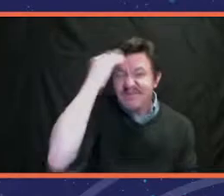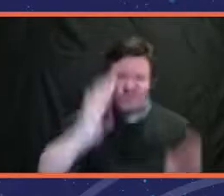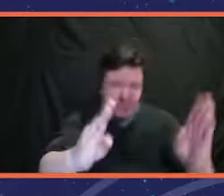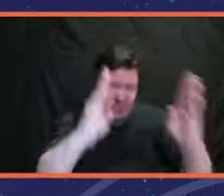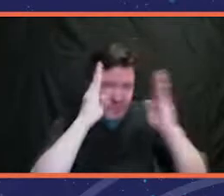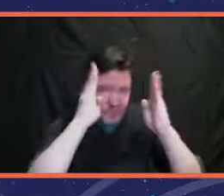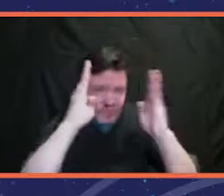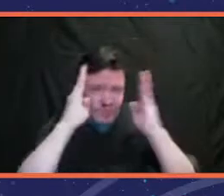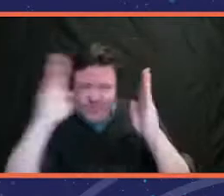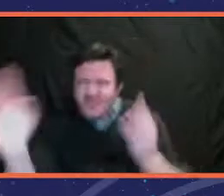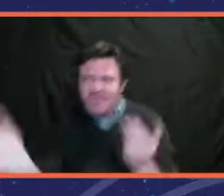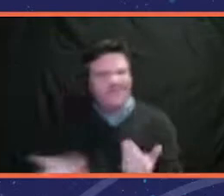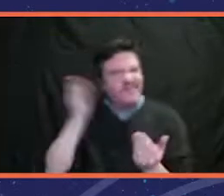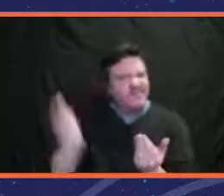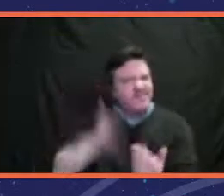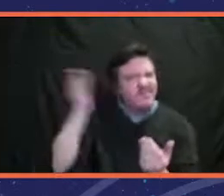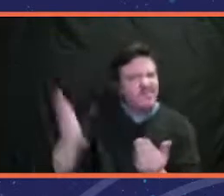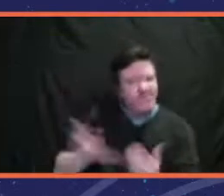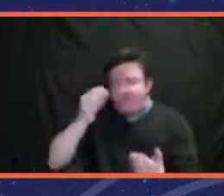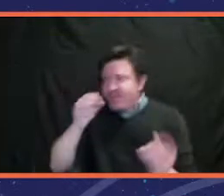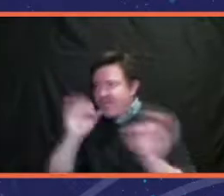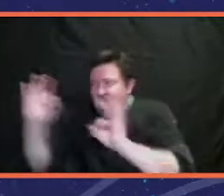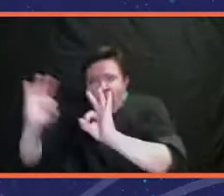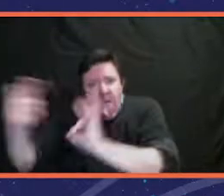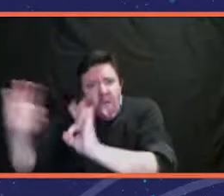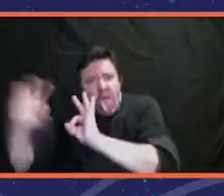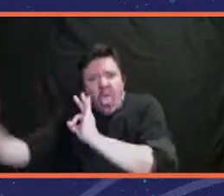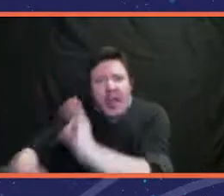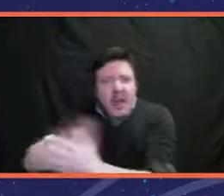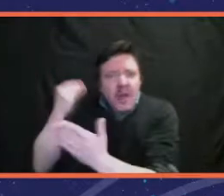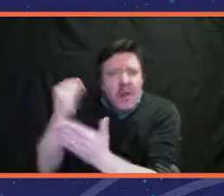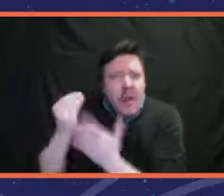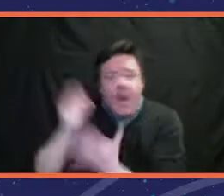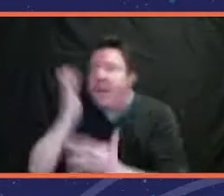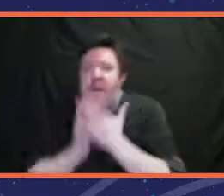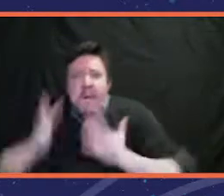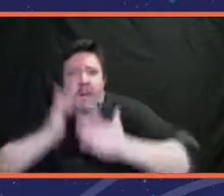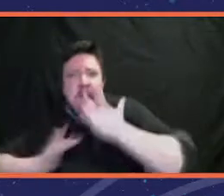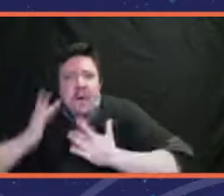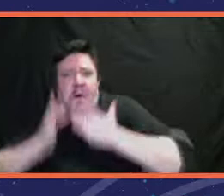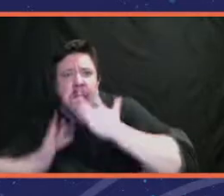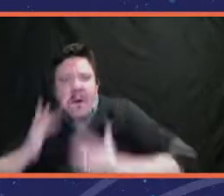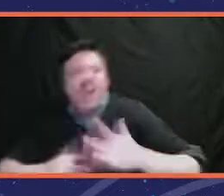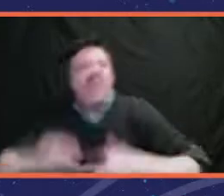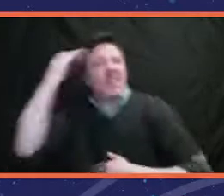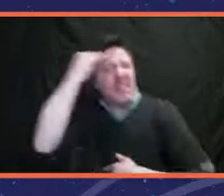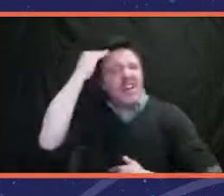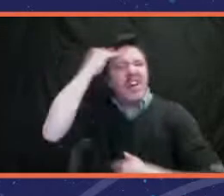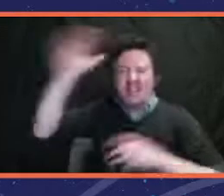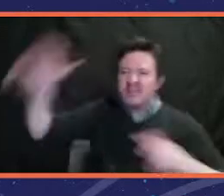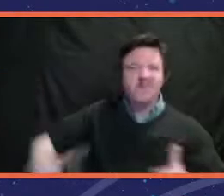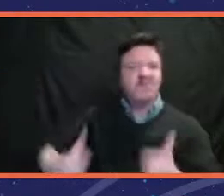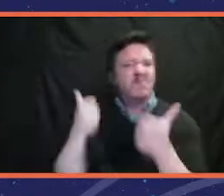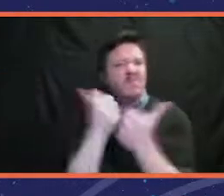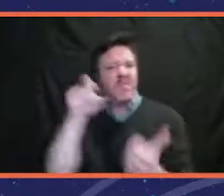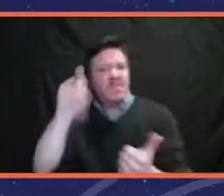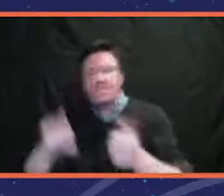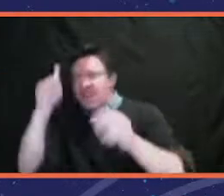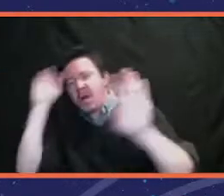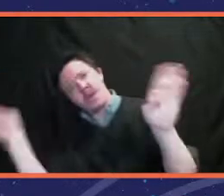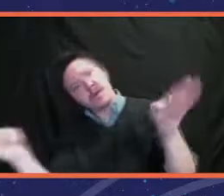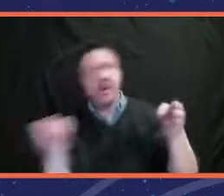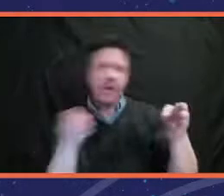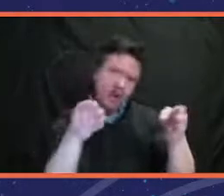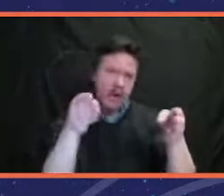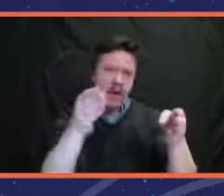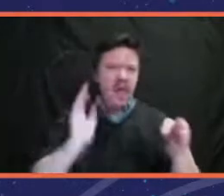Gotta get the money, pay the bills, and run the test in the checkout. But we gotta come tap in. This our mama that we talking